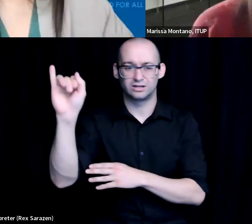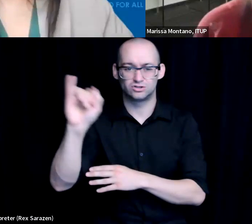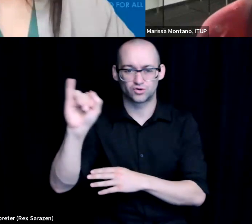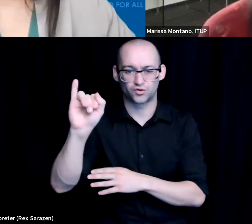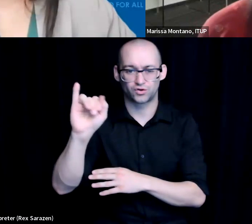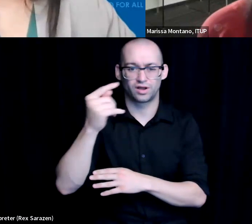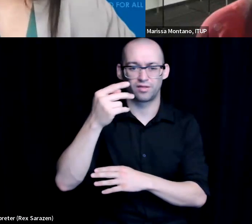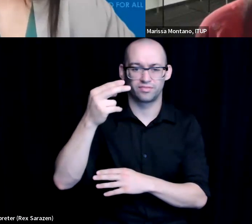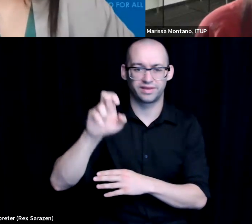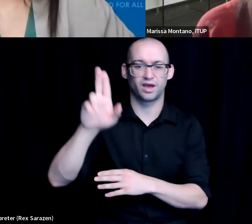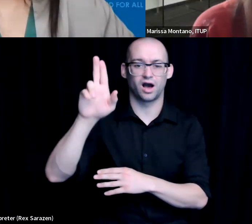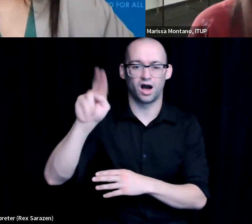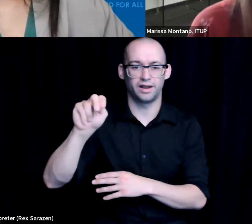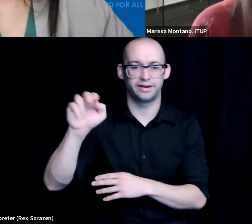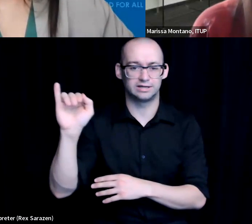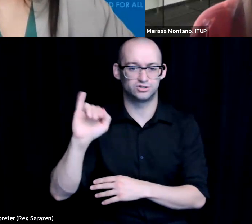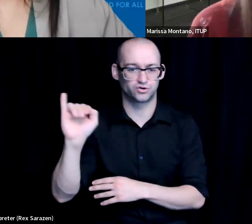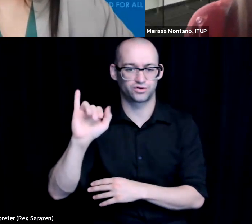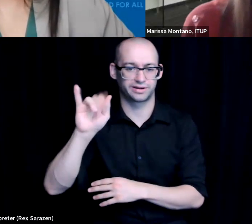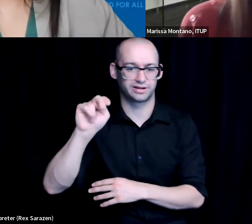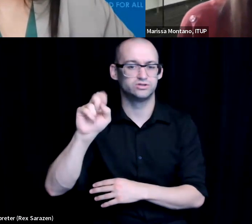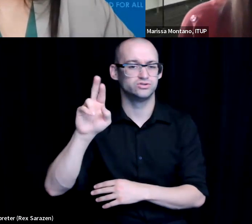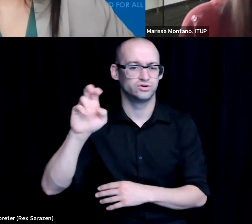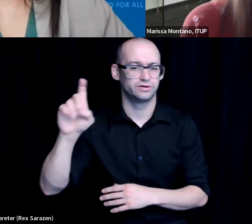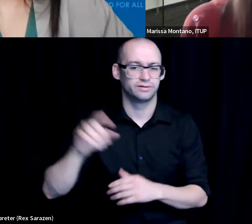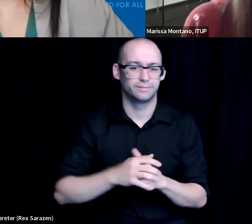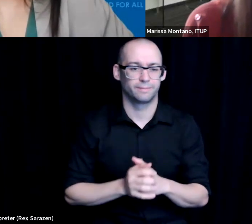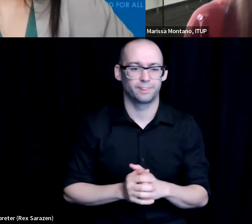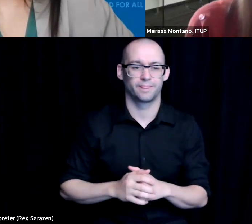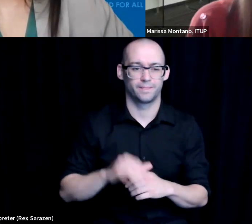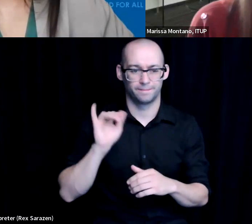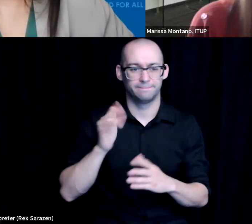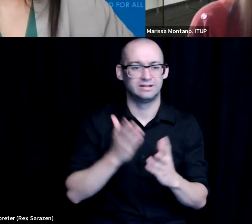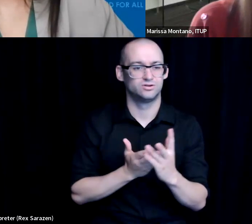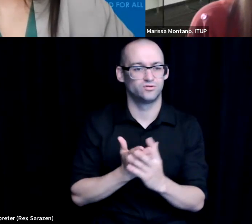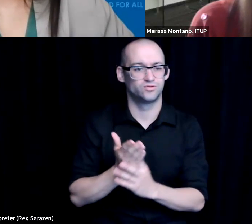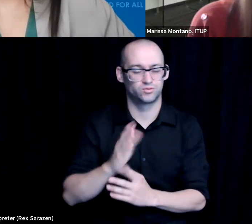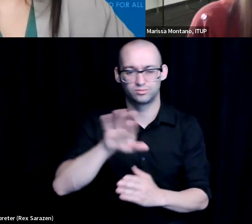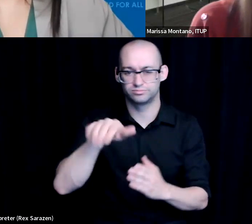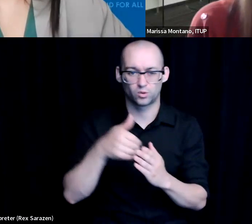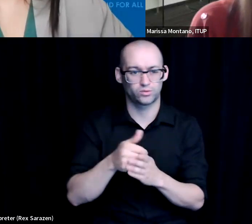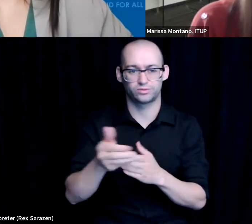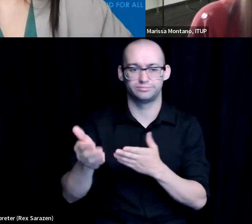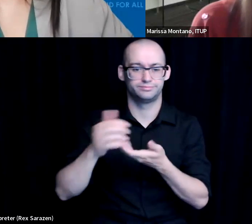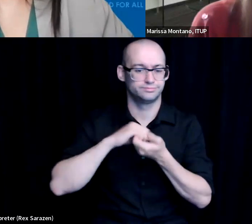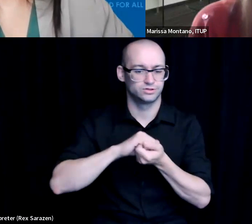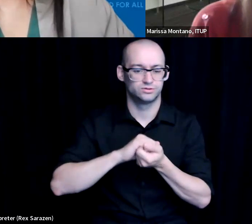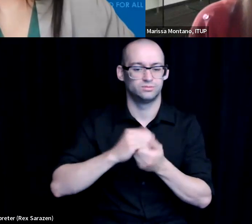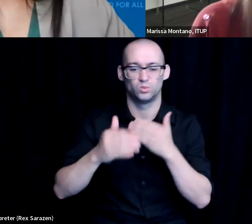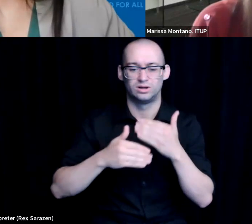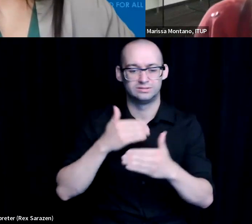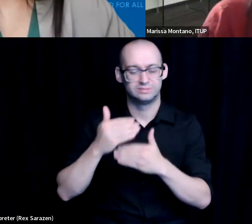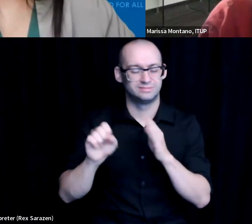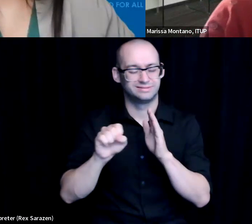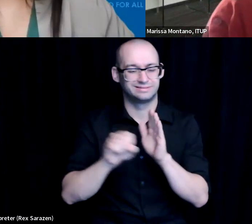one of our cultures that have been very supportive throughout our engagement process of the State Digital